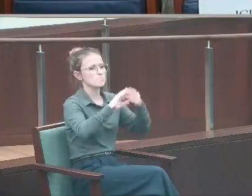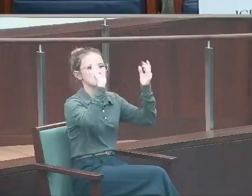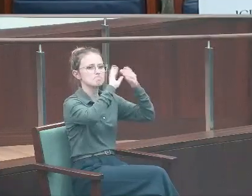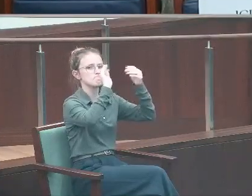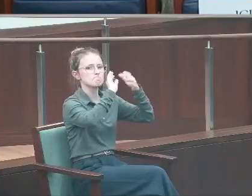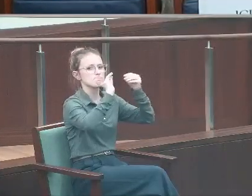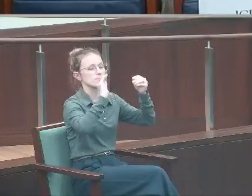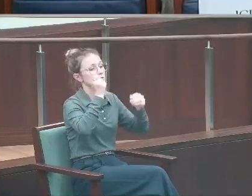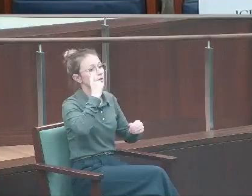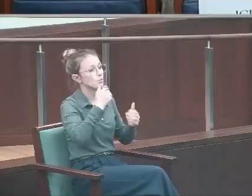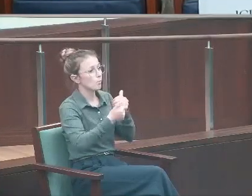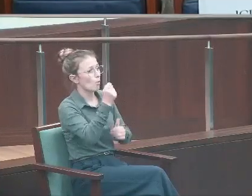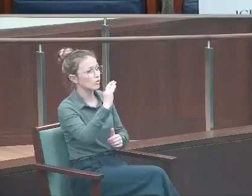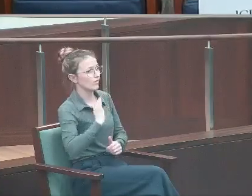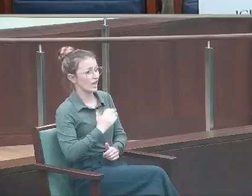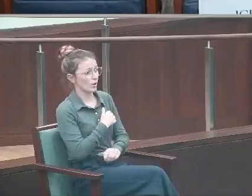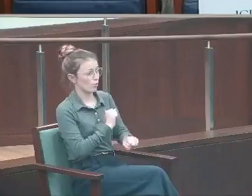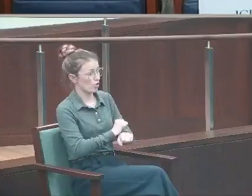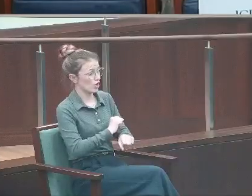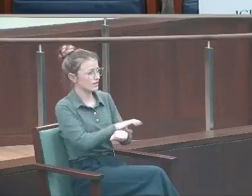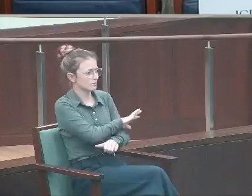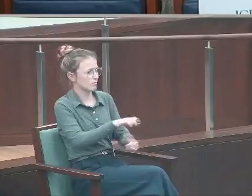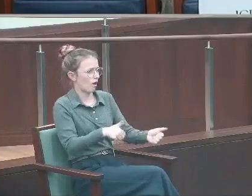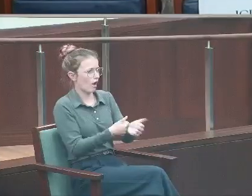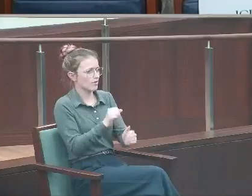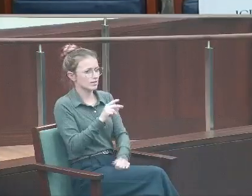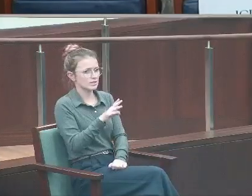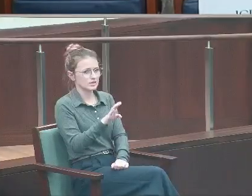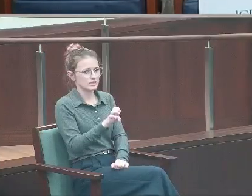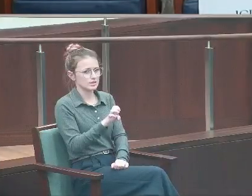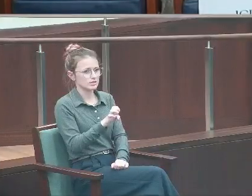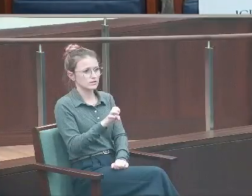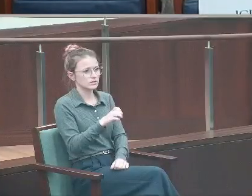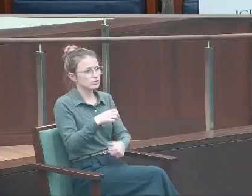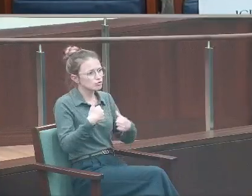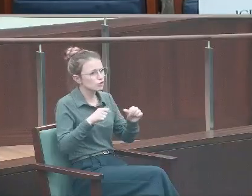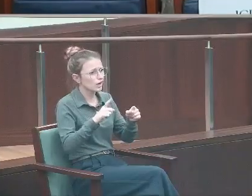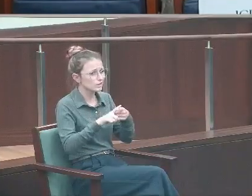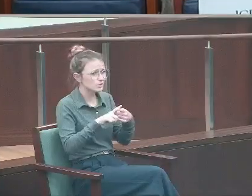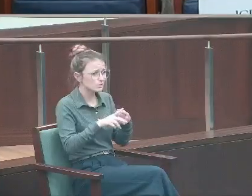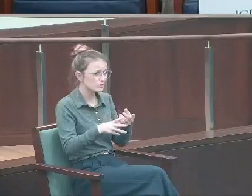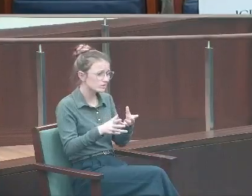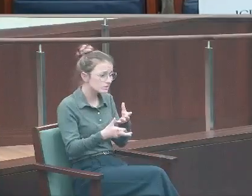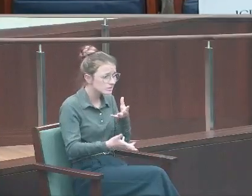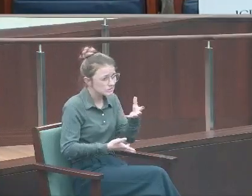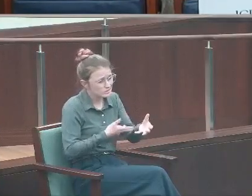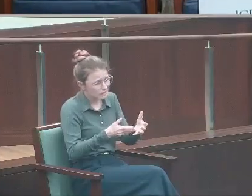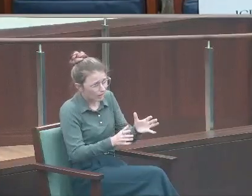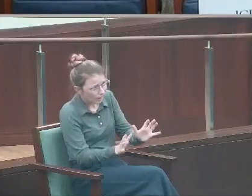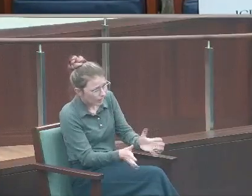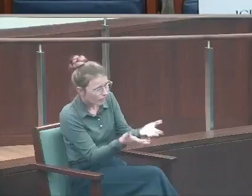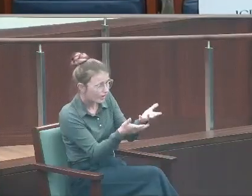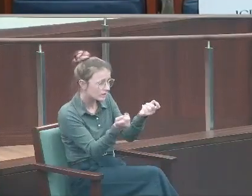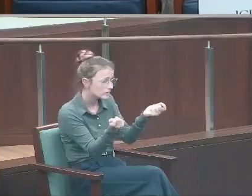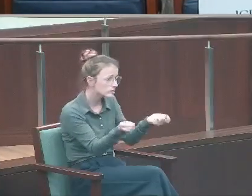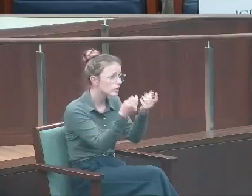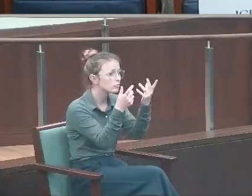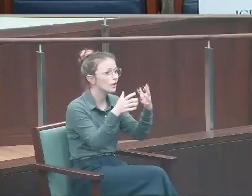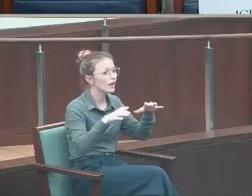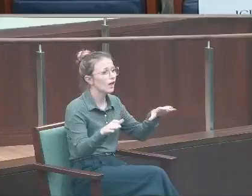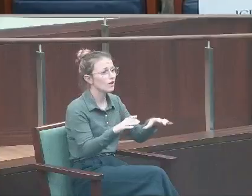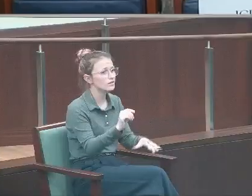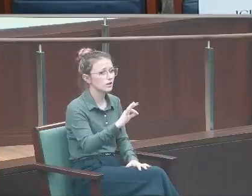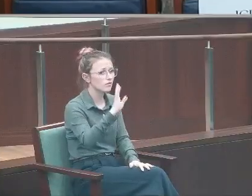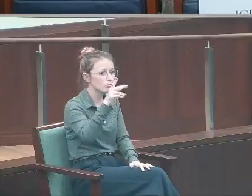of our work, though, has been behind the scenes, trying to sort of elevate and celebrate acts of